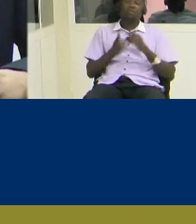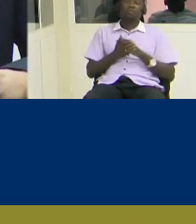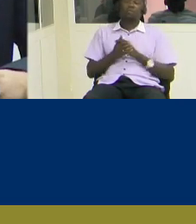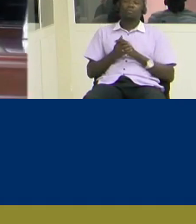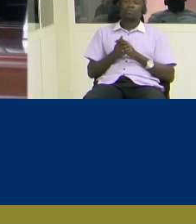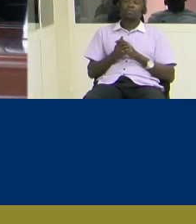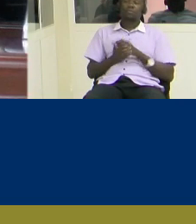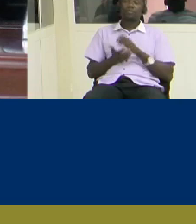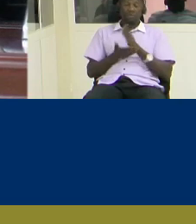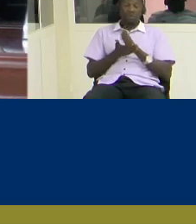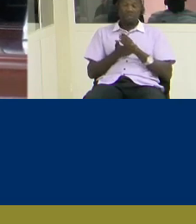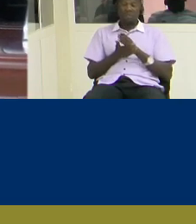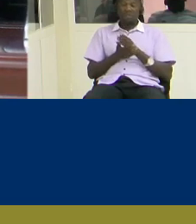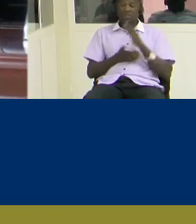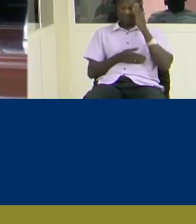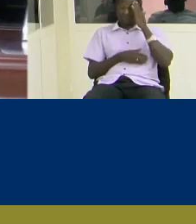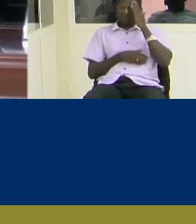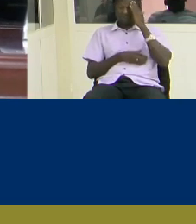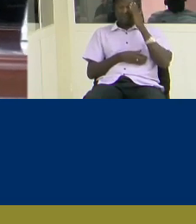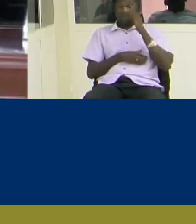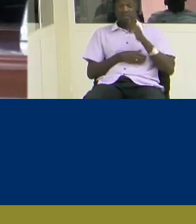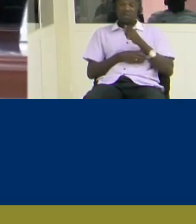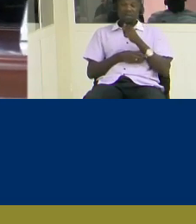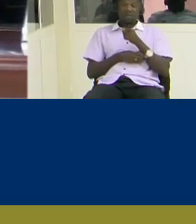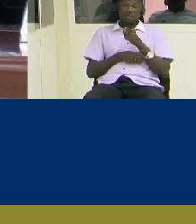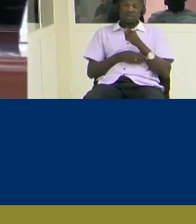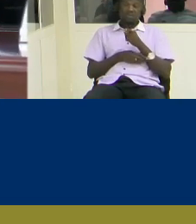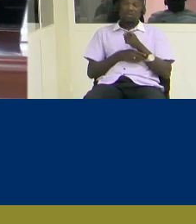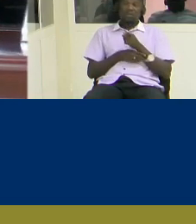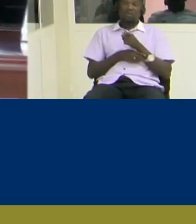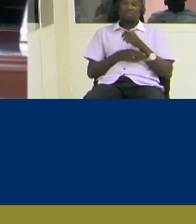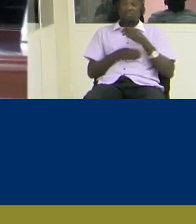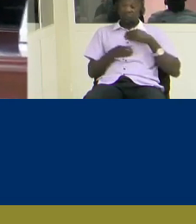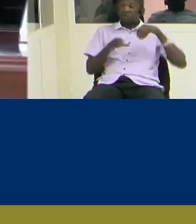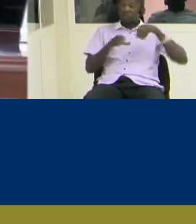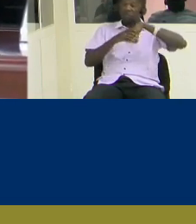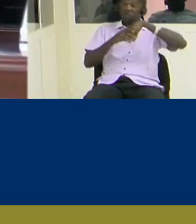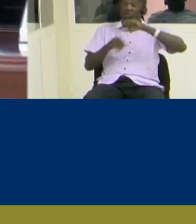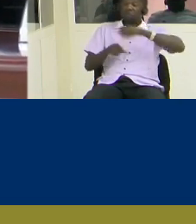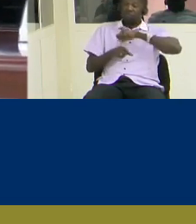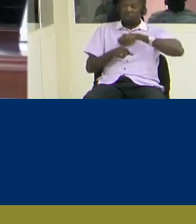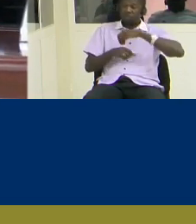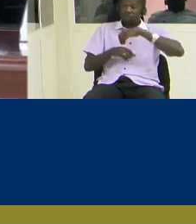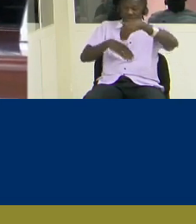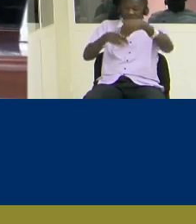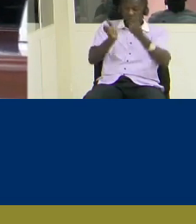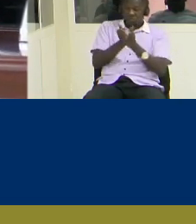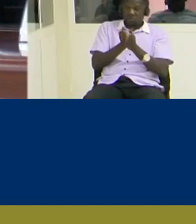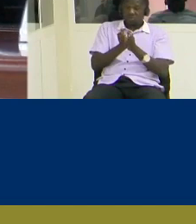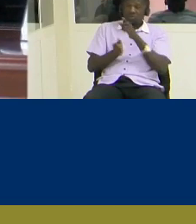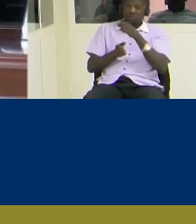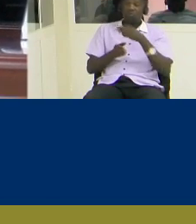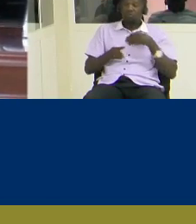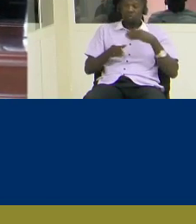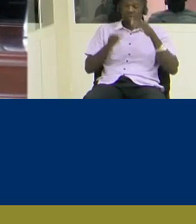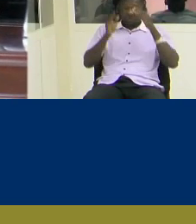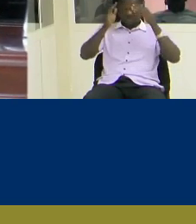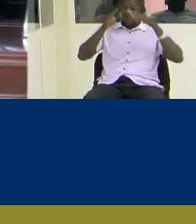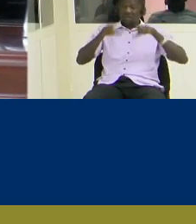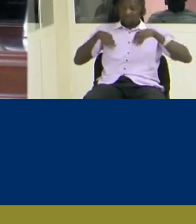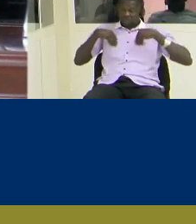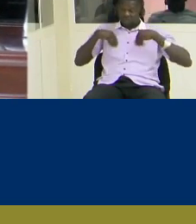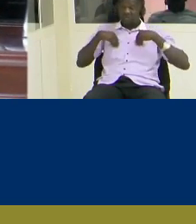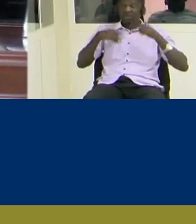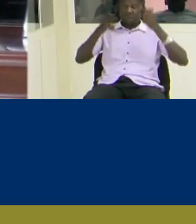expected that within your own force you would comply with the law